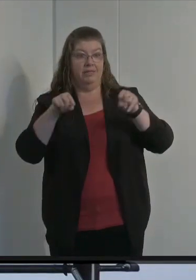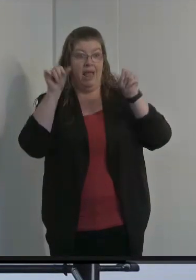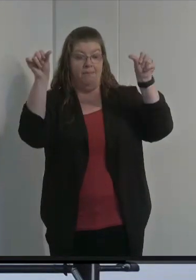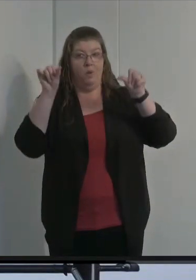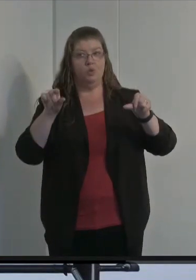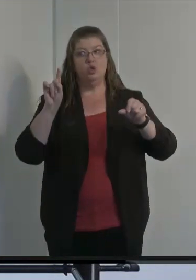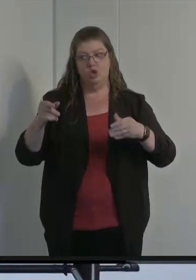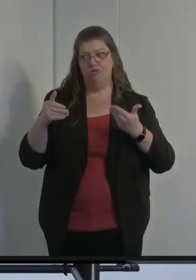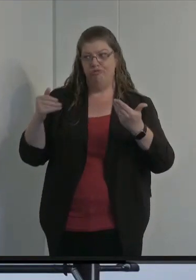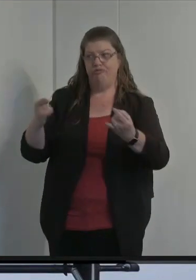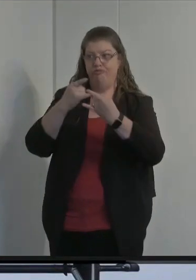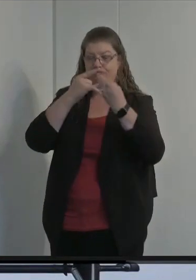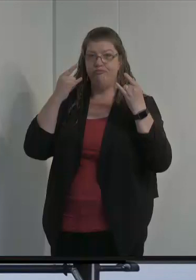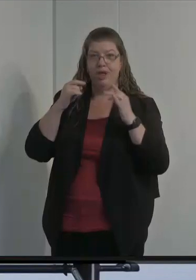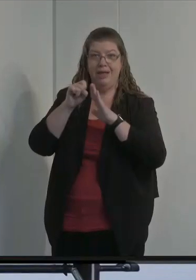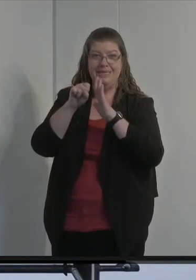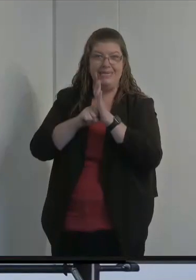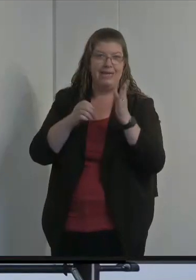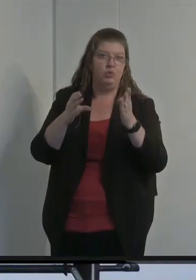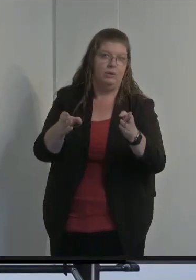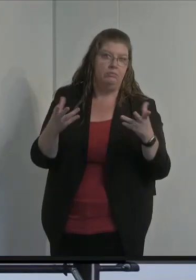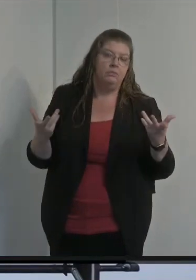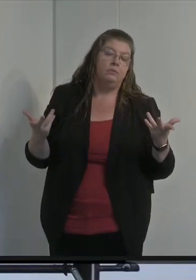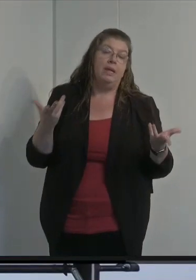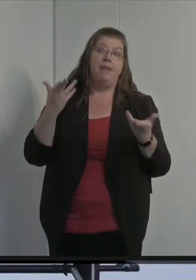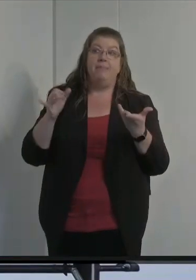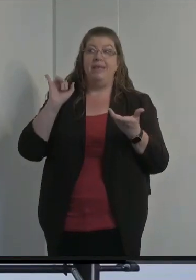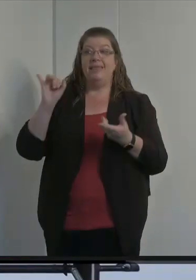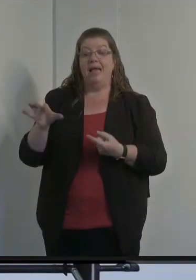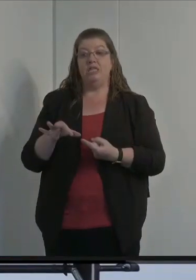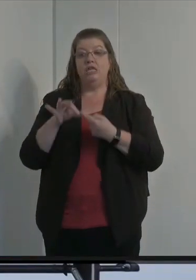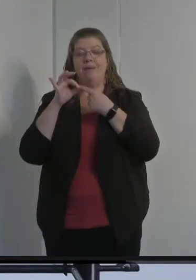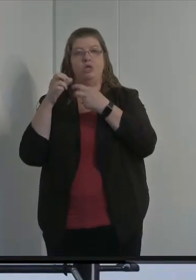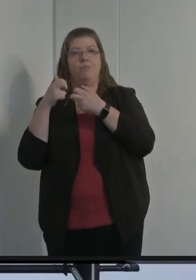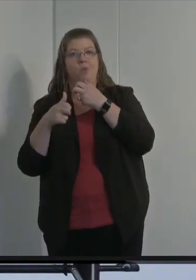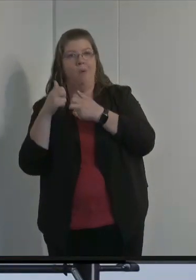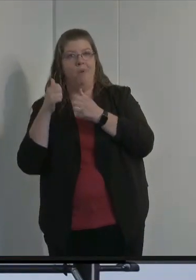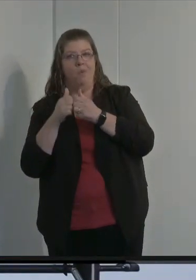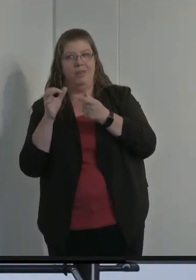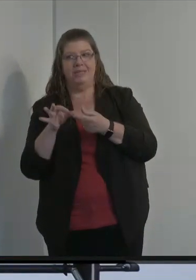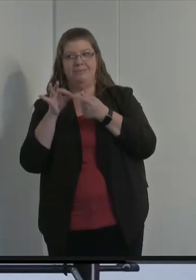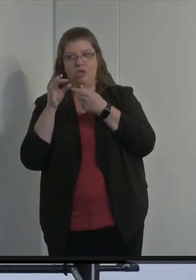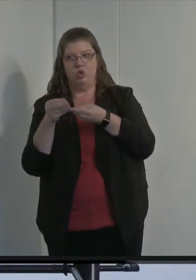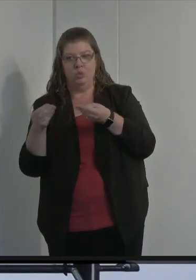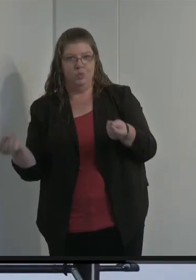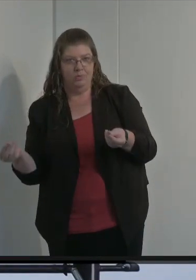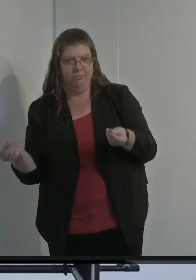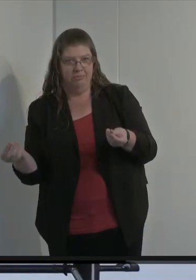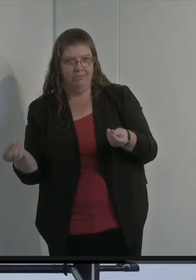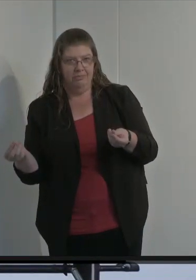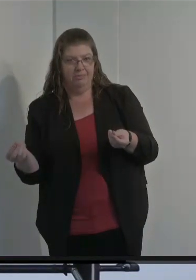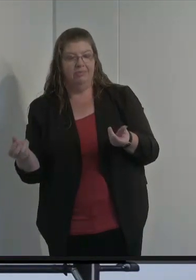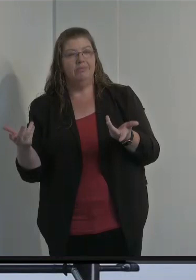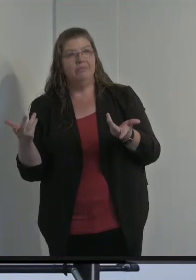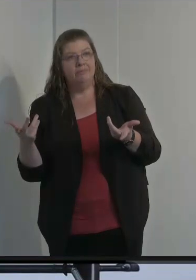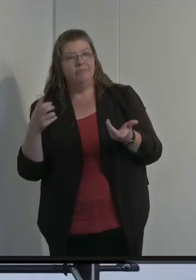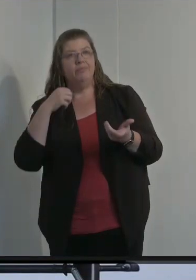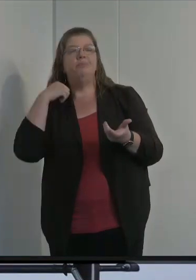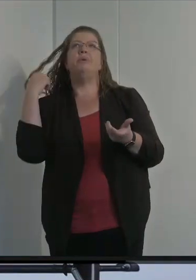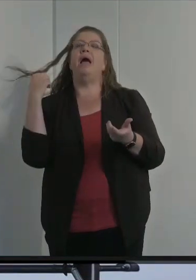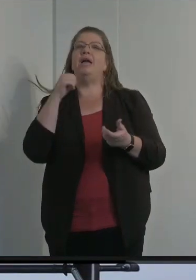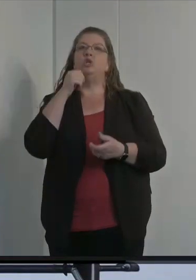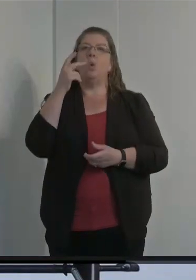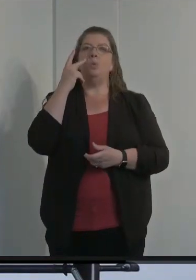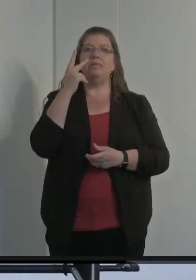be wearing masks. That may be a unique problem that requires a unique such solution. But I don't see